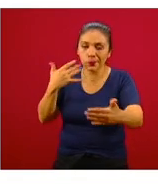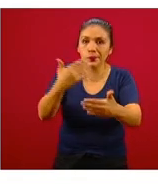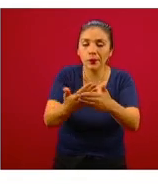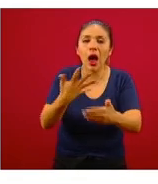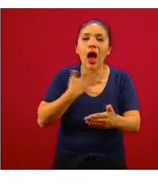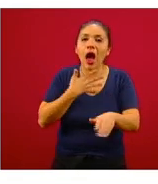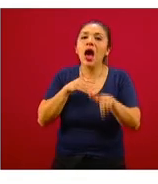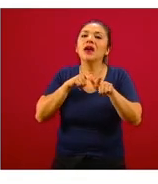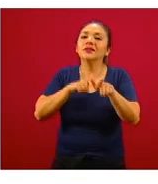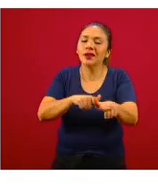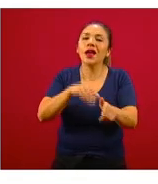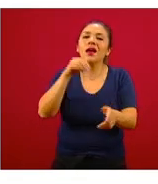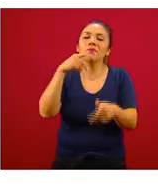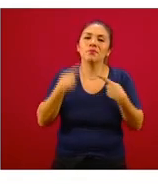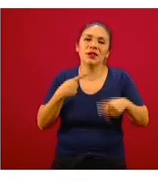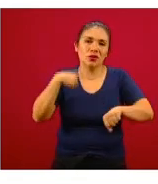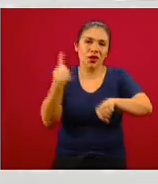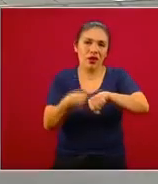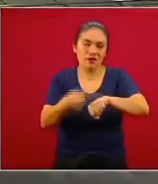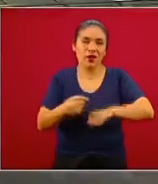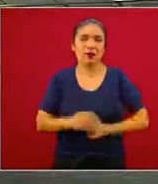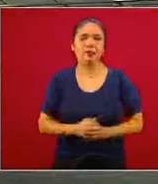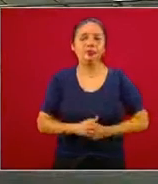The average incidence rate has been